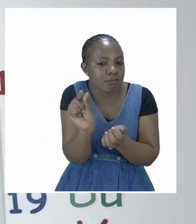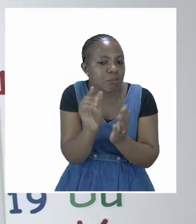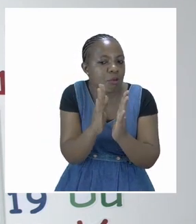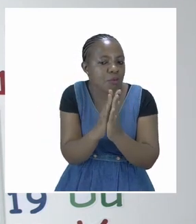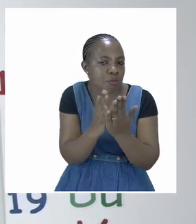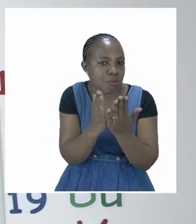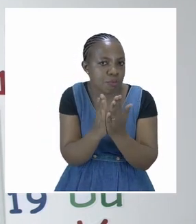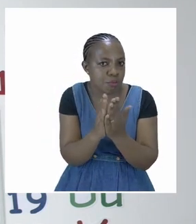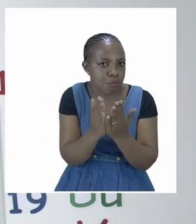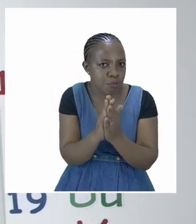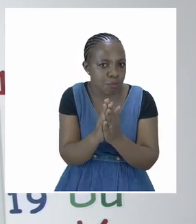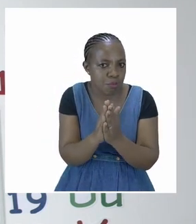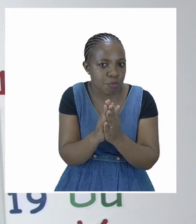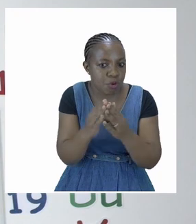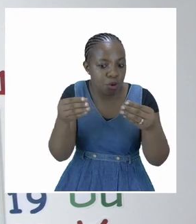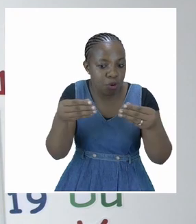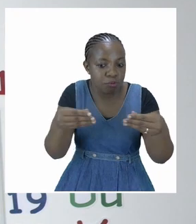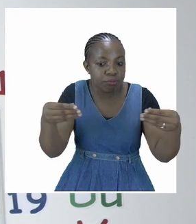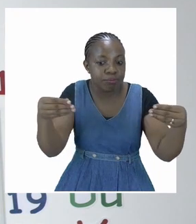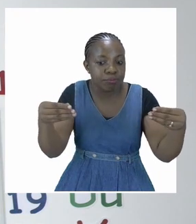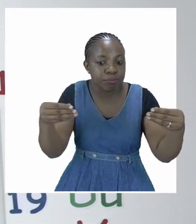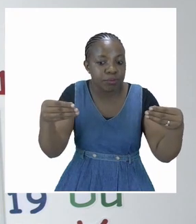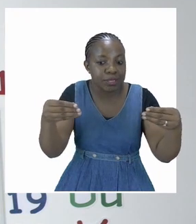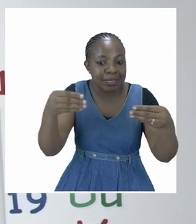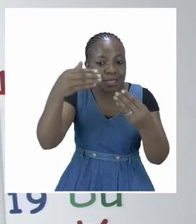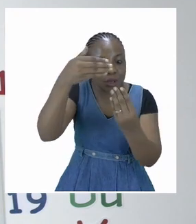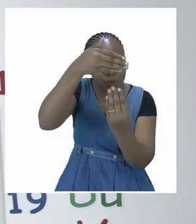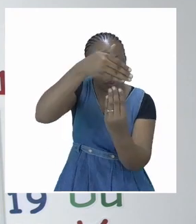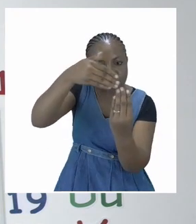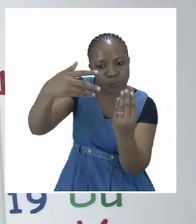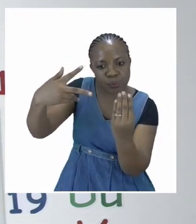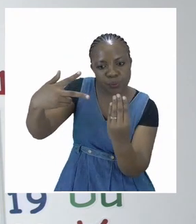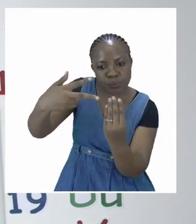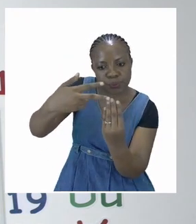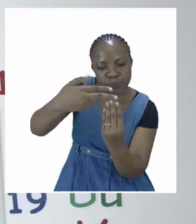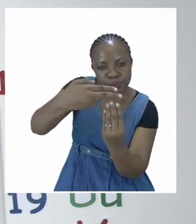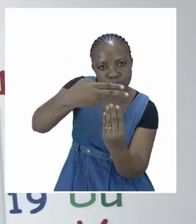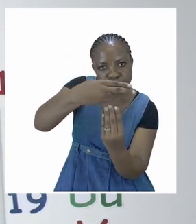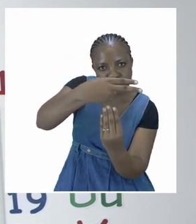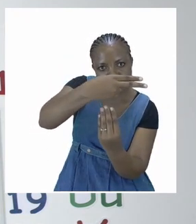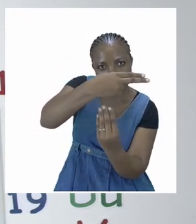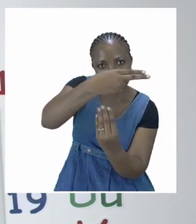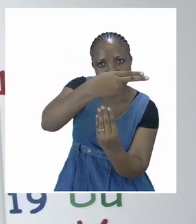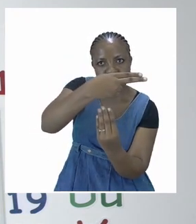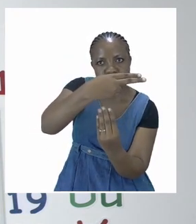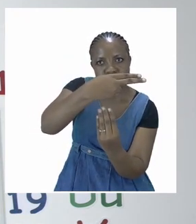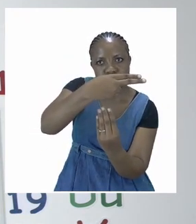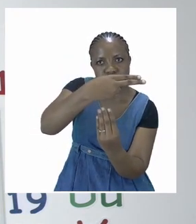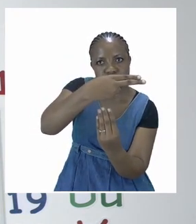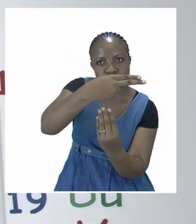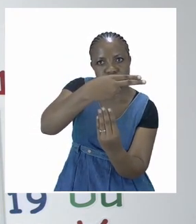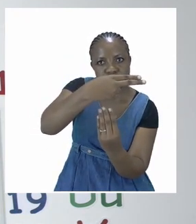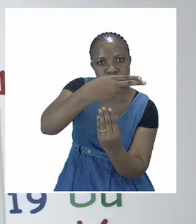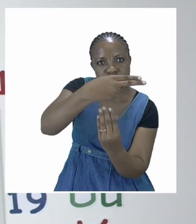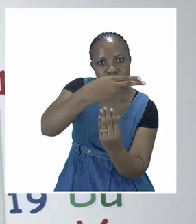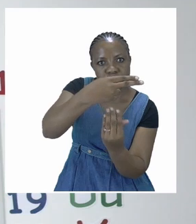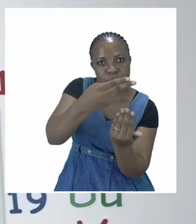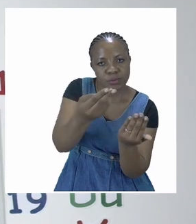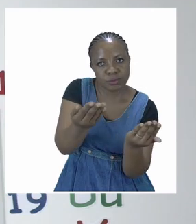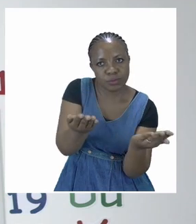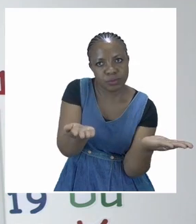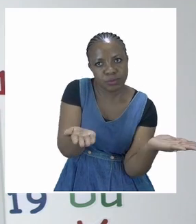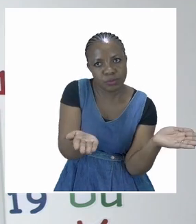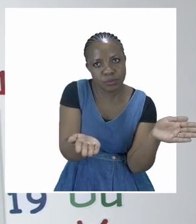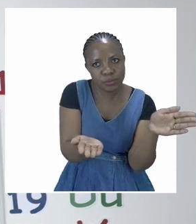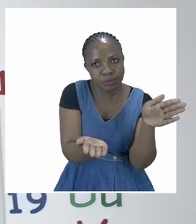booklet. Please cut the top of the lesson booklet with a pair of scissors and fold